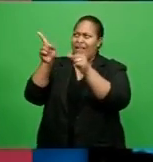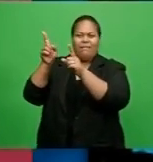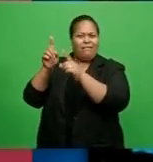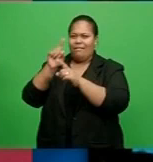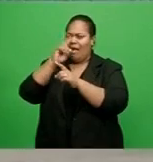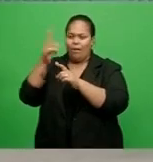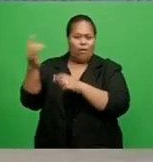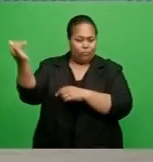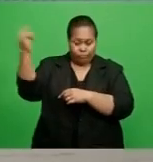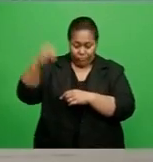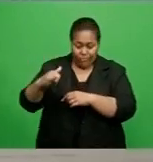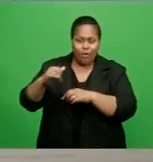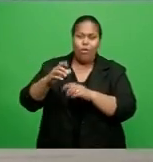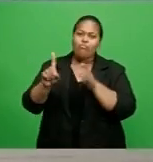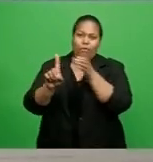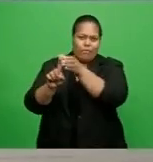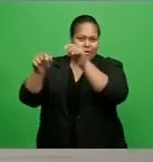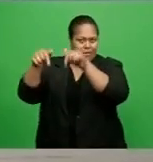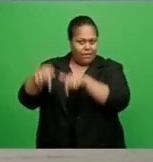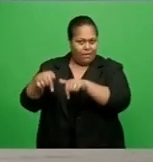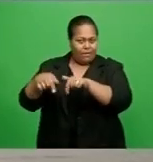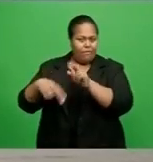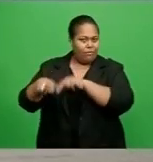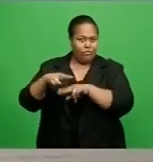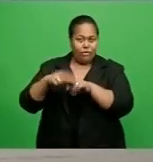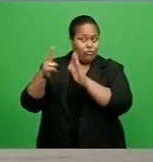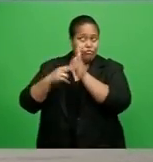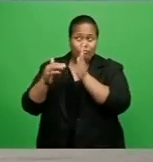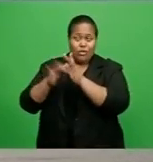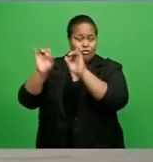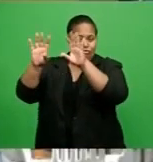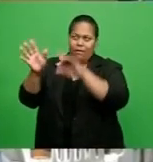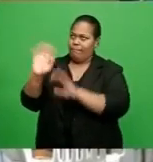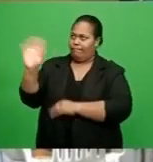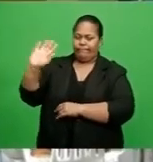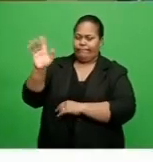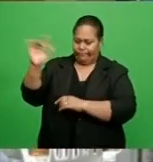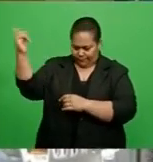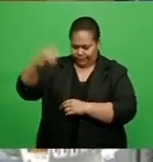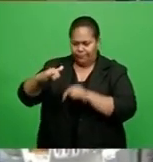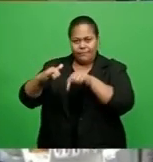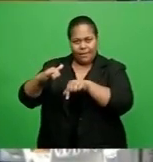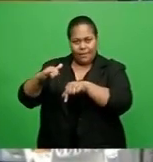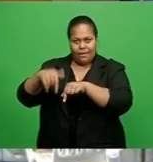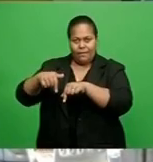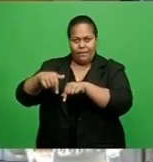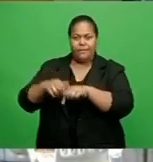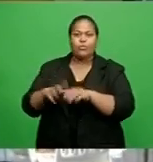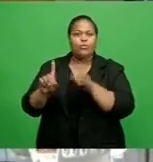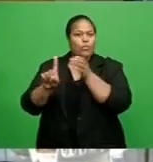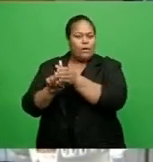to all quarantine in Fiji. Still, the quarantine in Fiji is what we